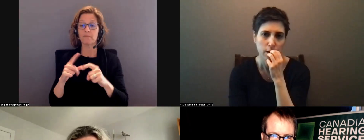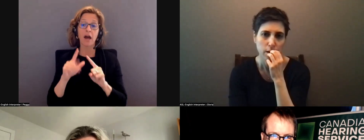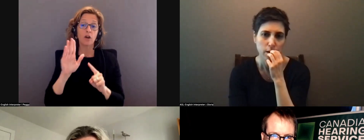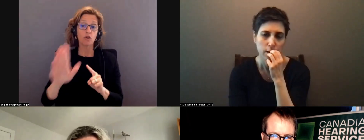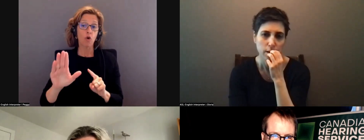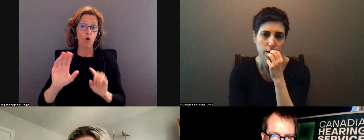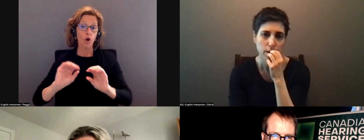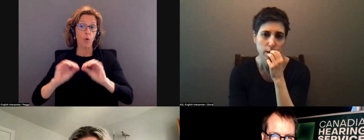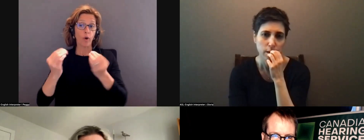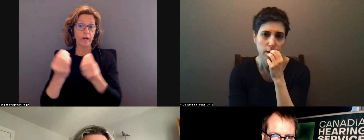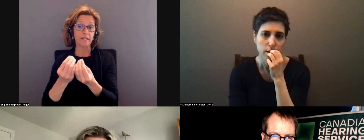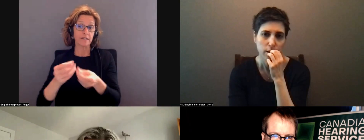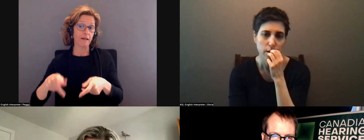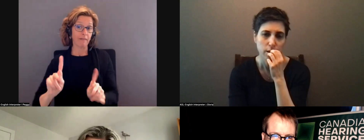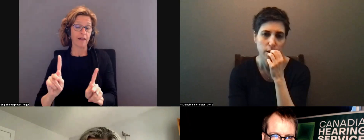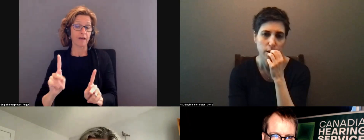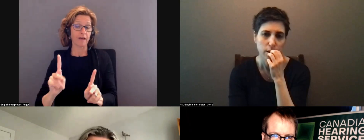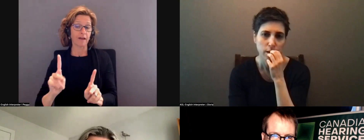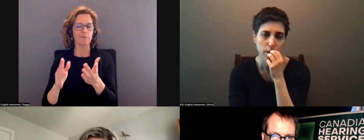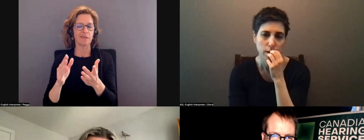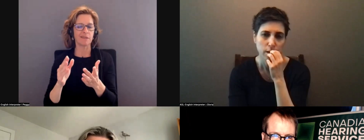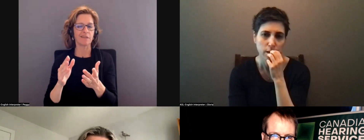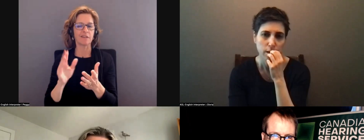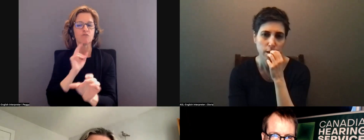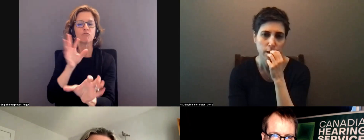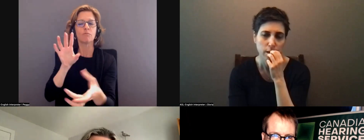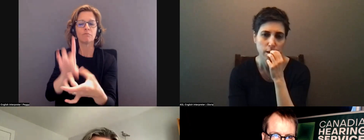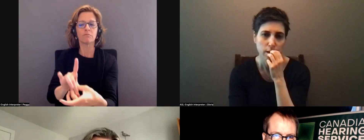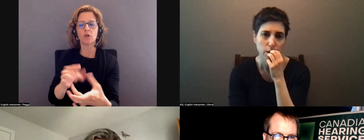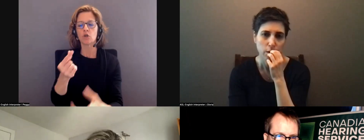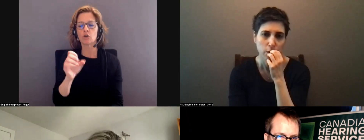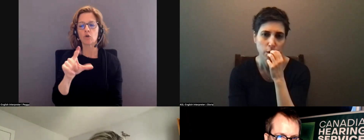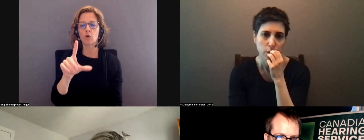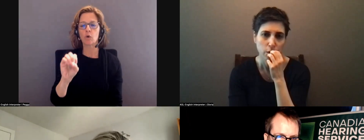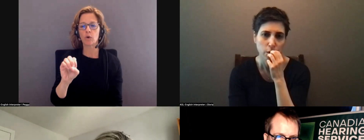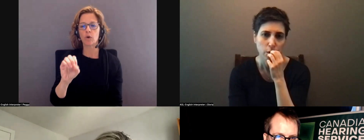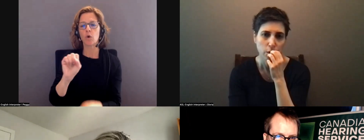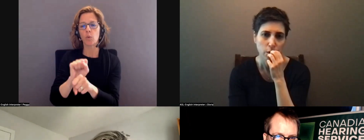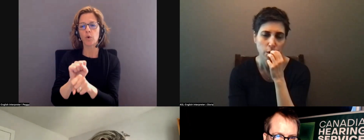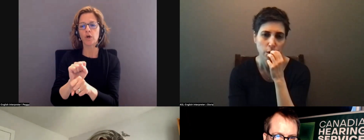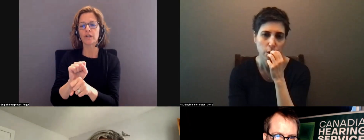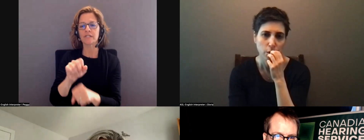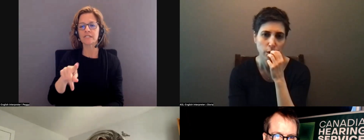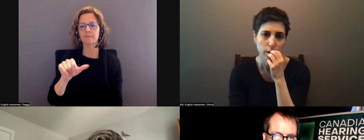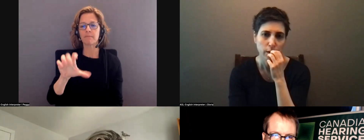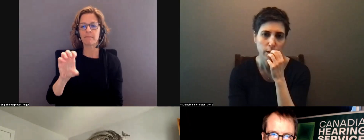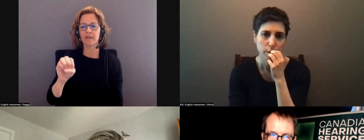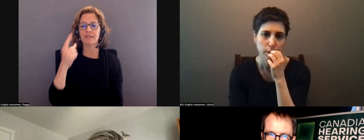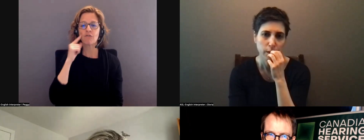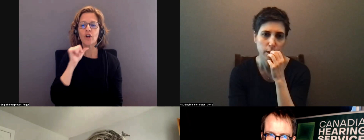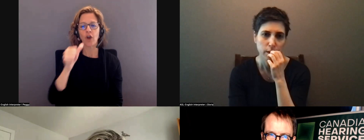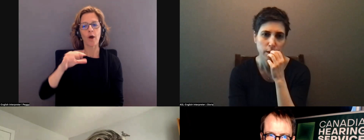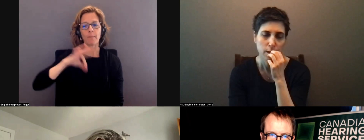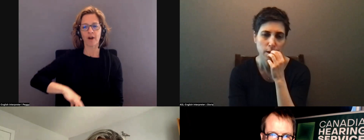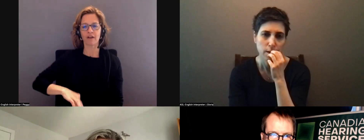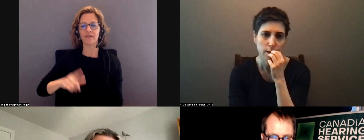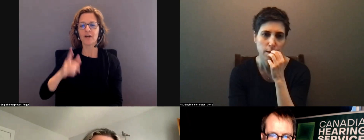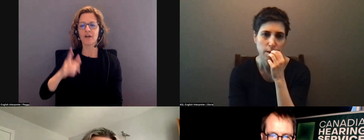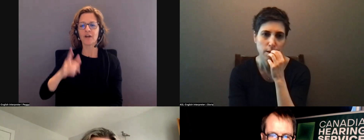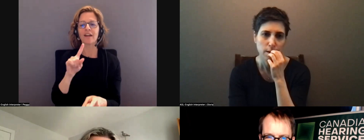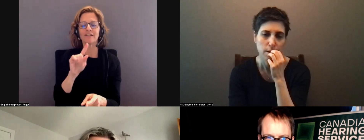also of looking at Google Workspace again for nonprofits, where the shared drives we see, the team drives that we are looking